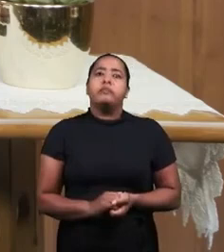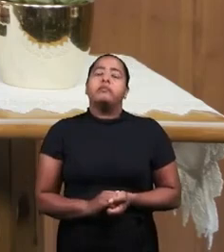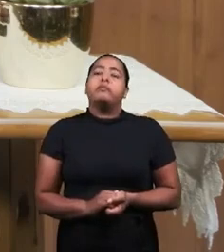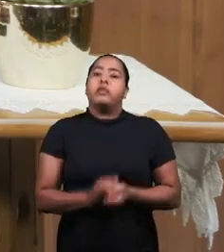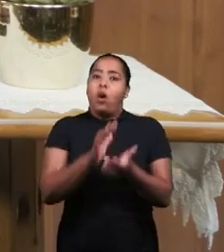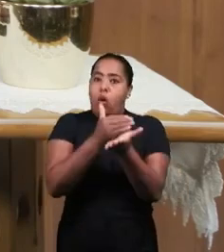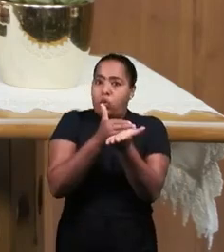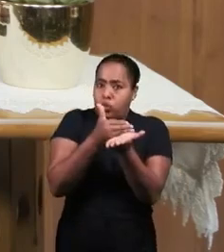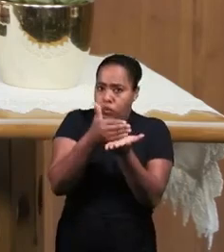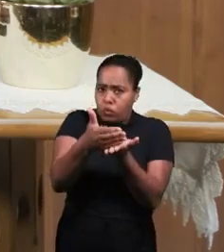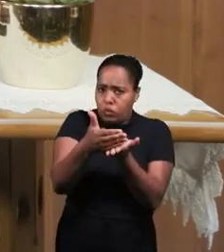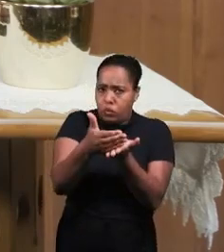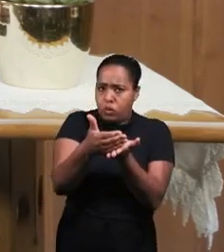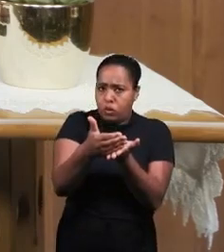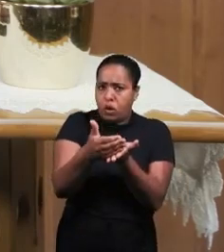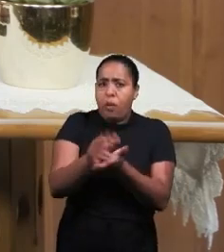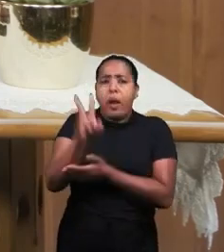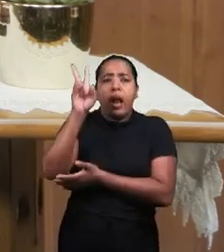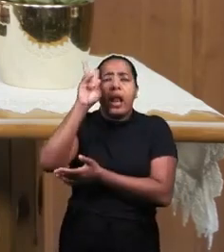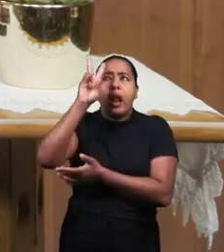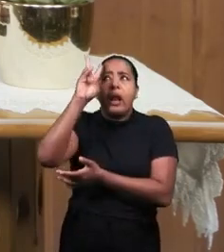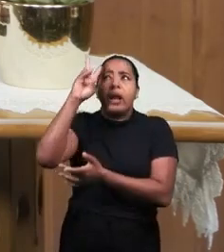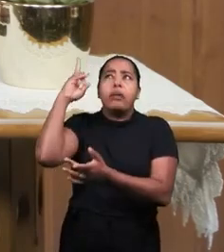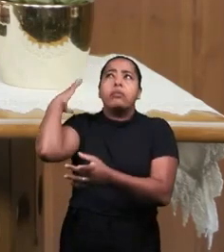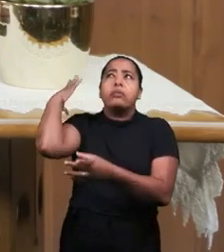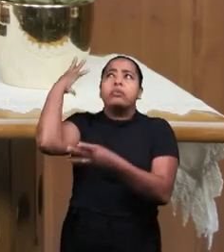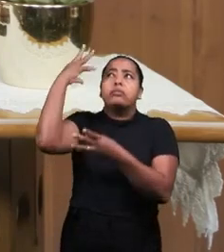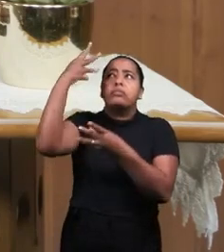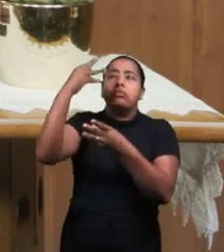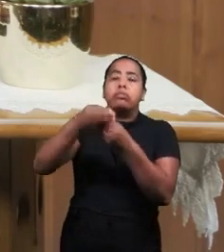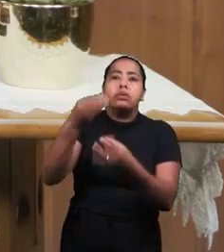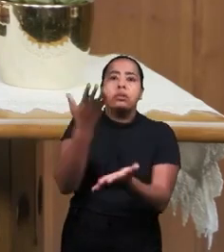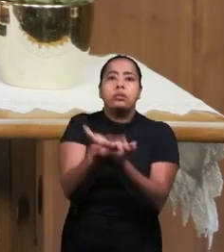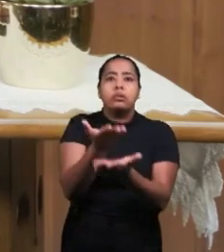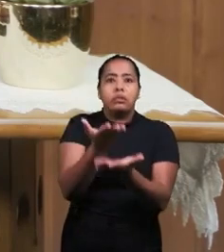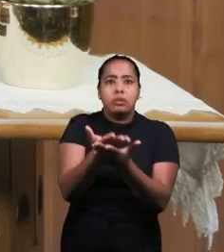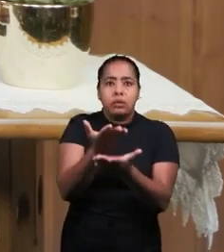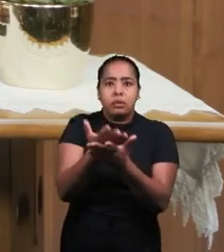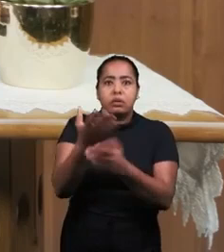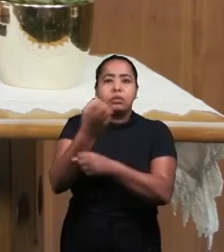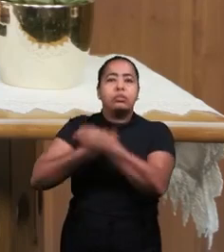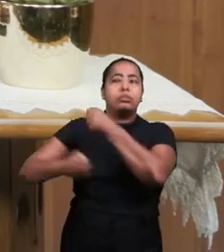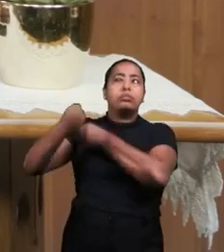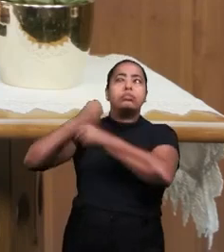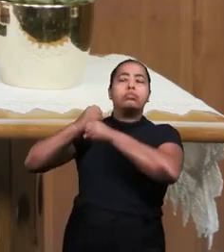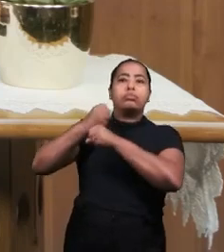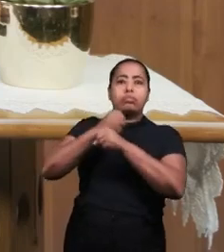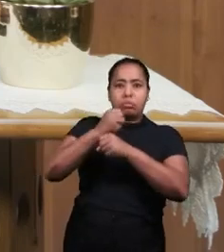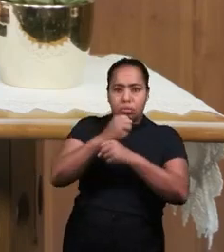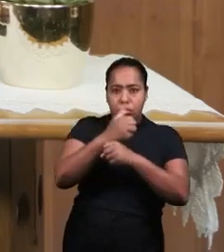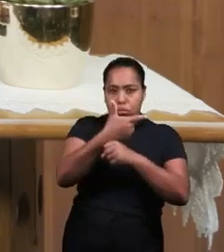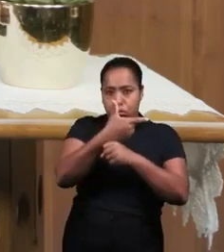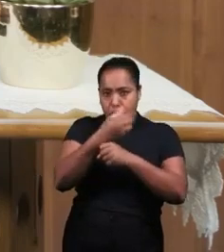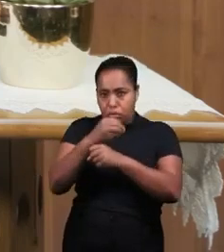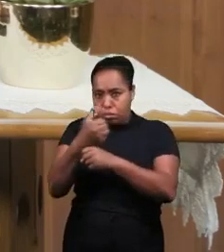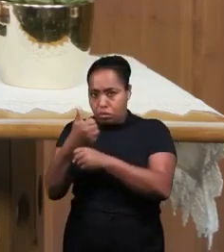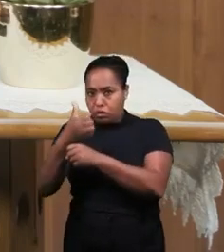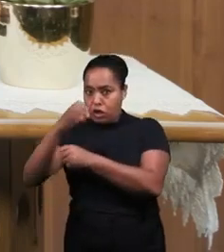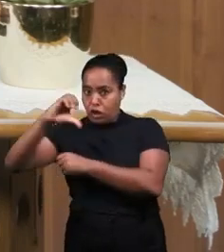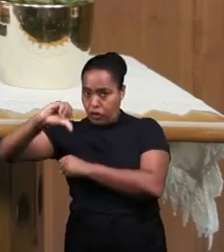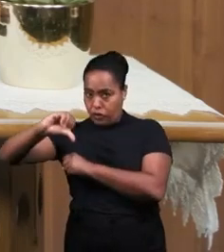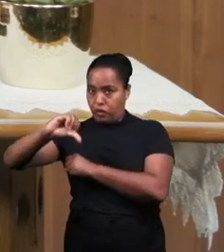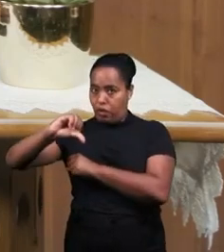for next Sunday. This is an introduction. So remembering some of the studies done in 2019. So